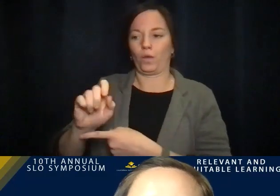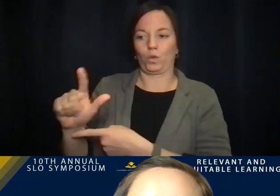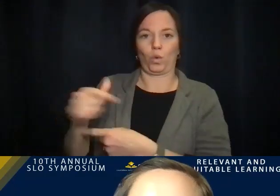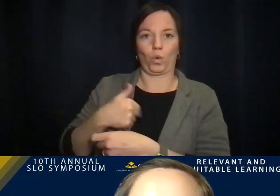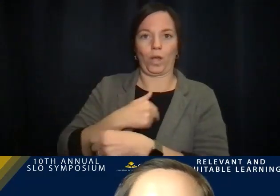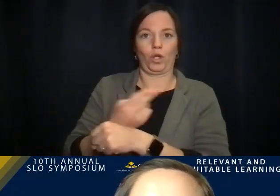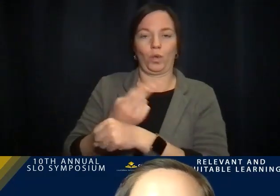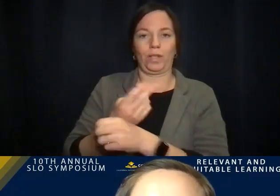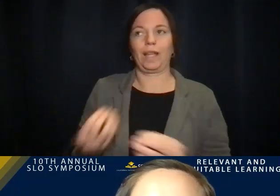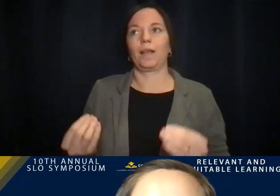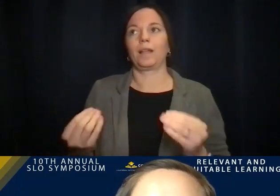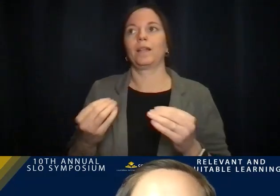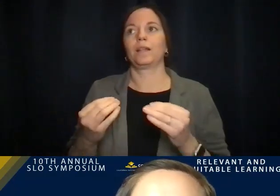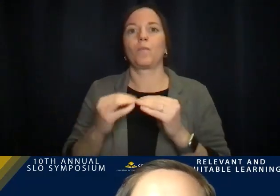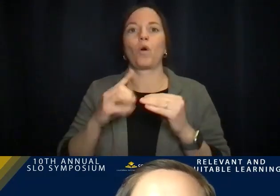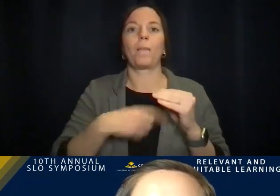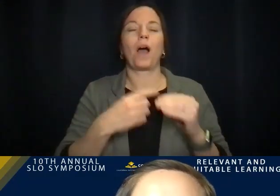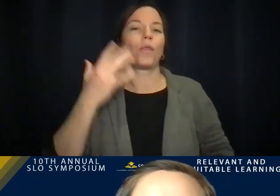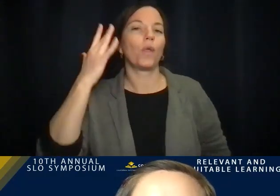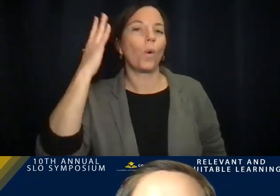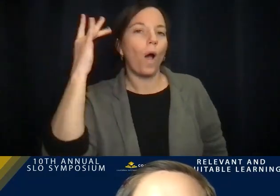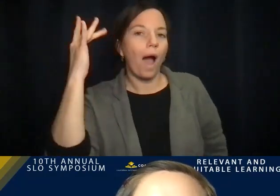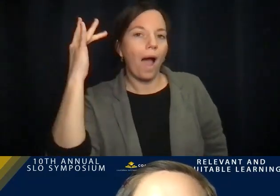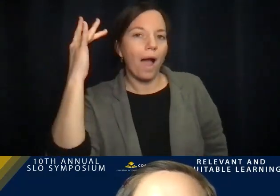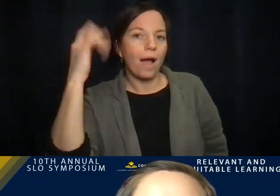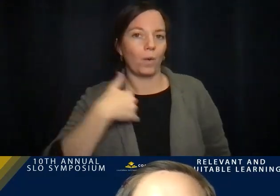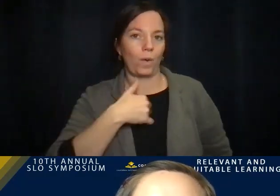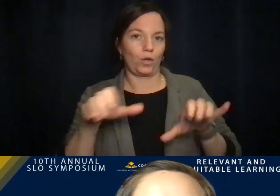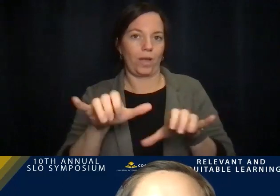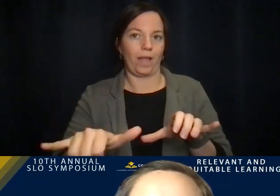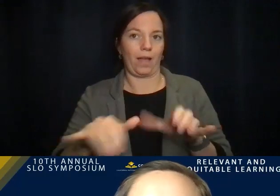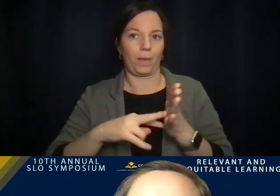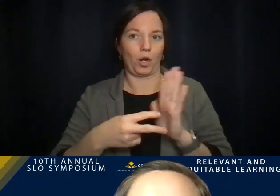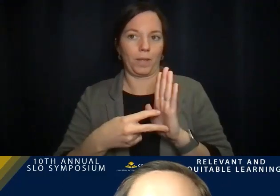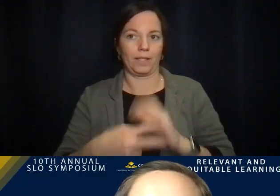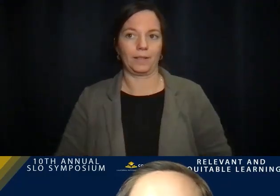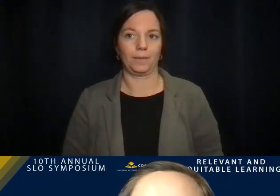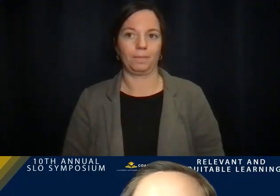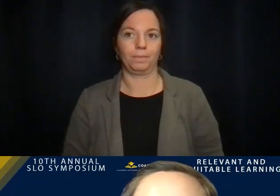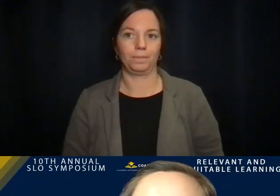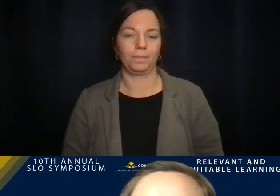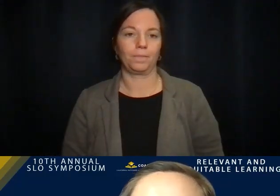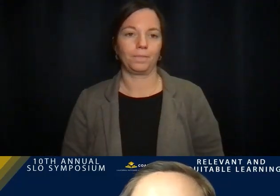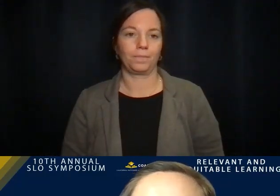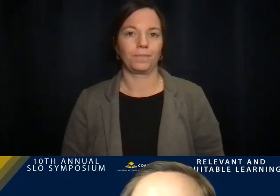and more about the why, the purpose. So Rebecca, I hope I answered that for you.